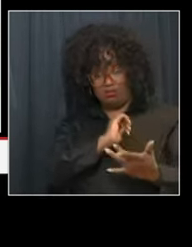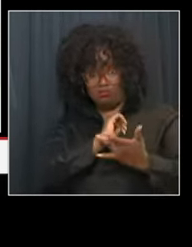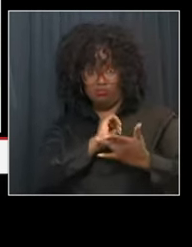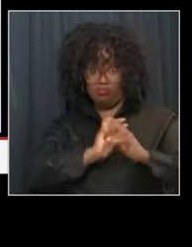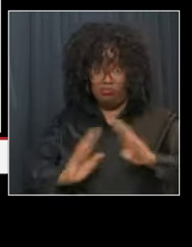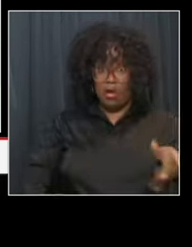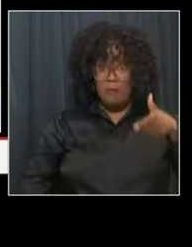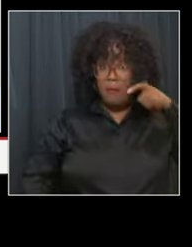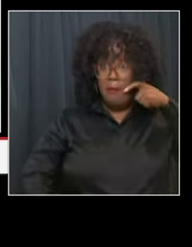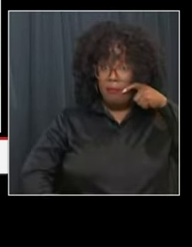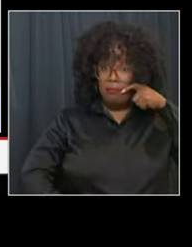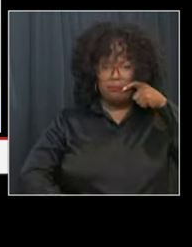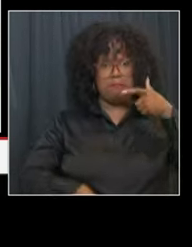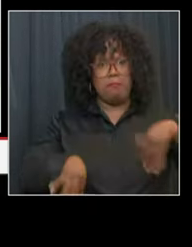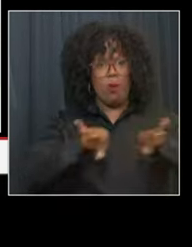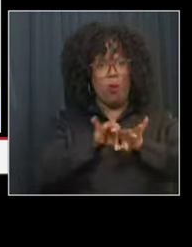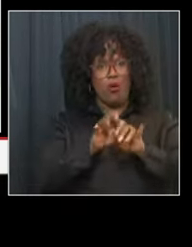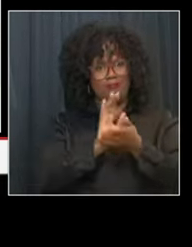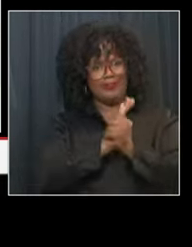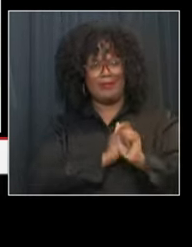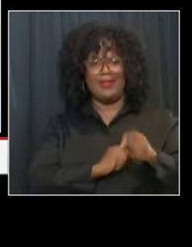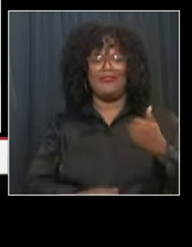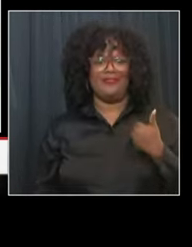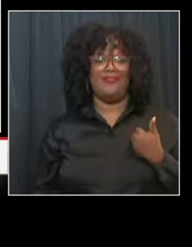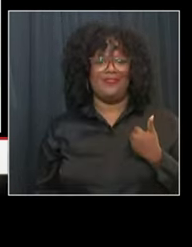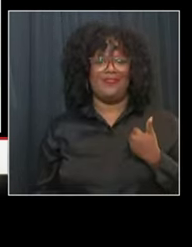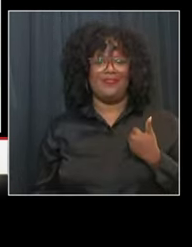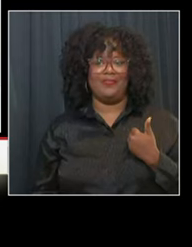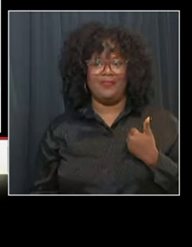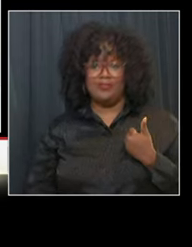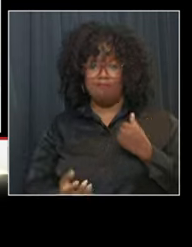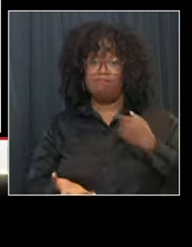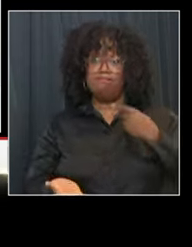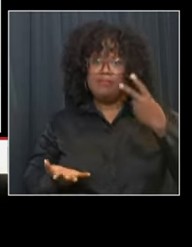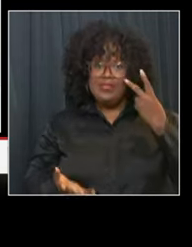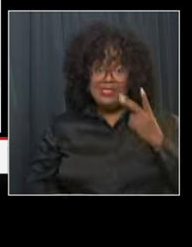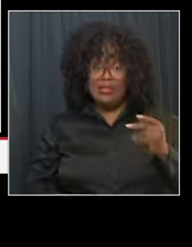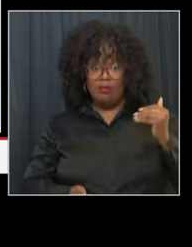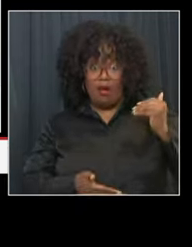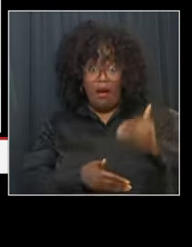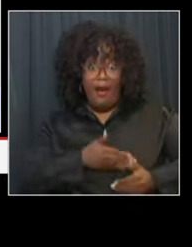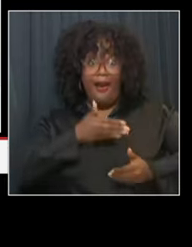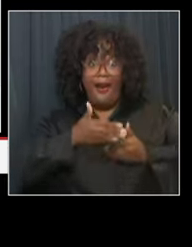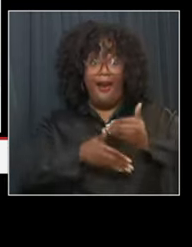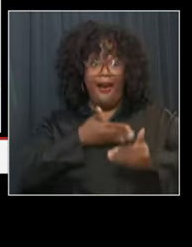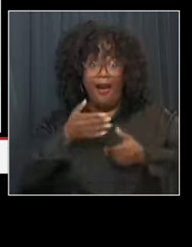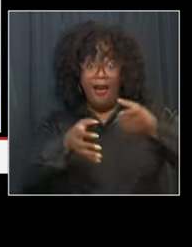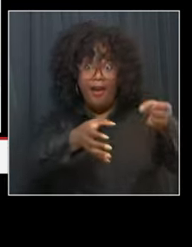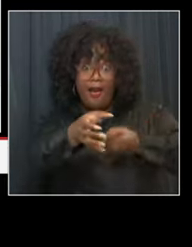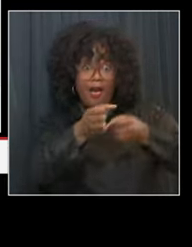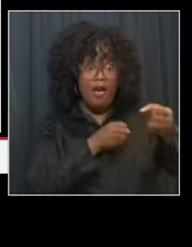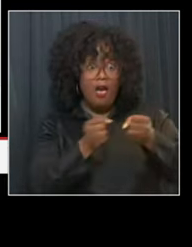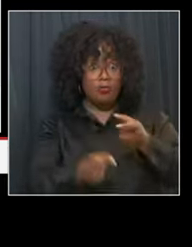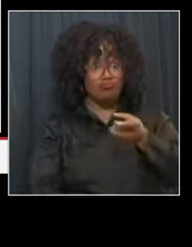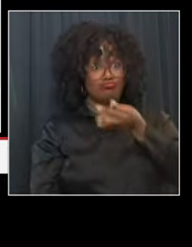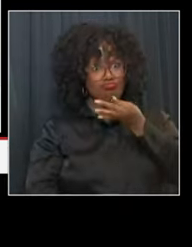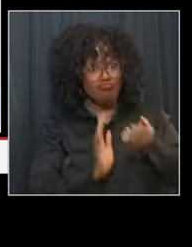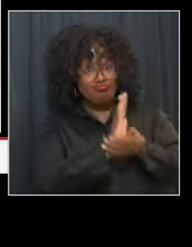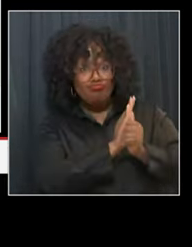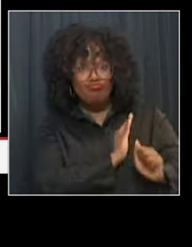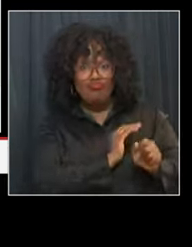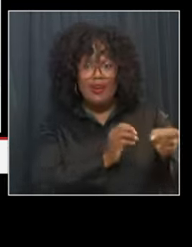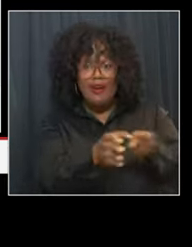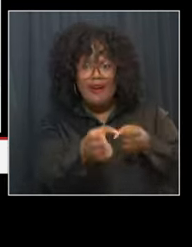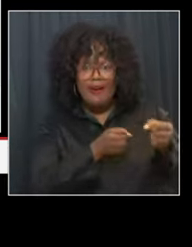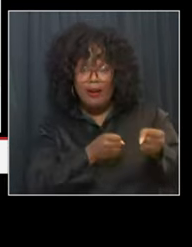made significant progress, and we are grateful for the work of the entire team at OUC, really our call takers and dispatchers who hang in there and